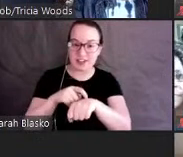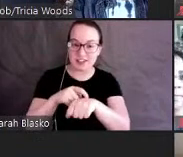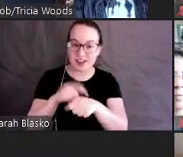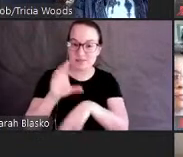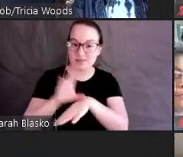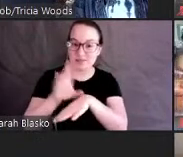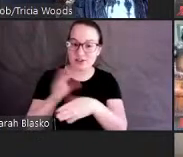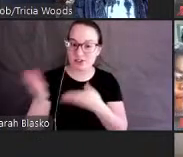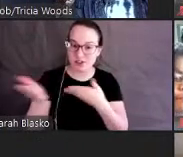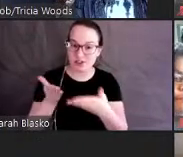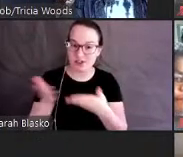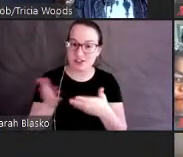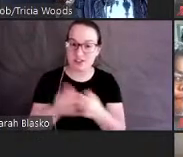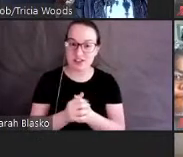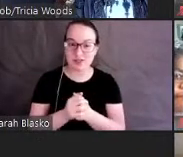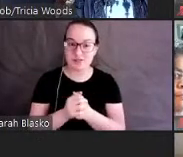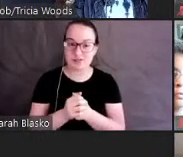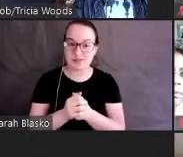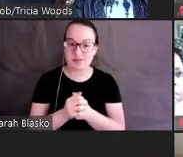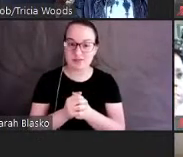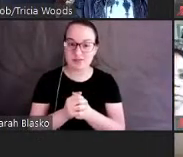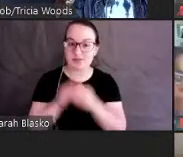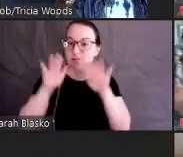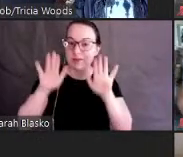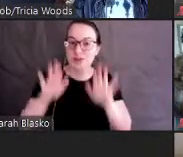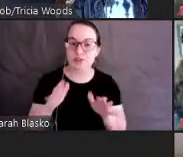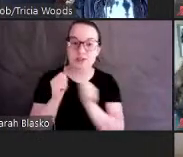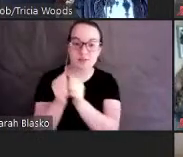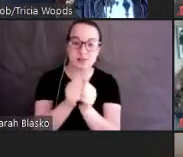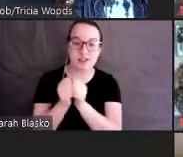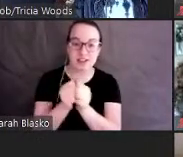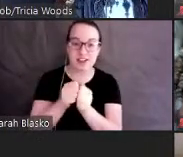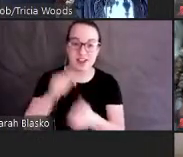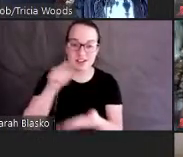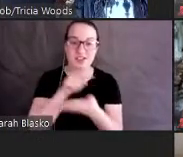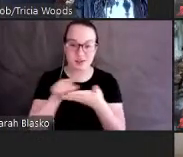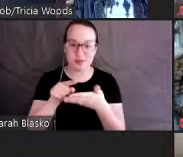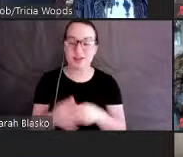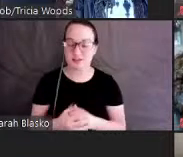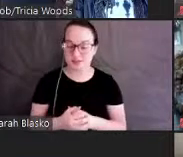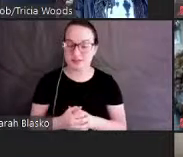and together this week. You guys know the deal, but just a little